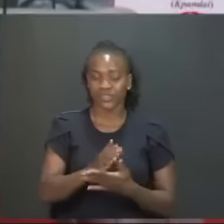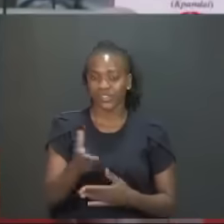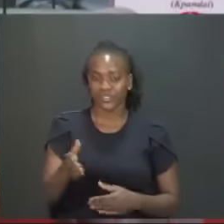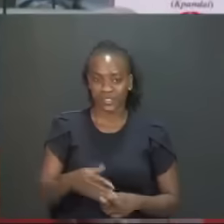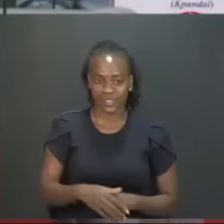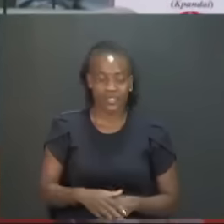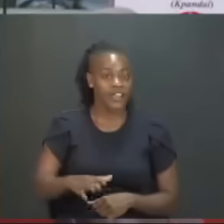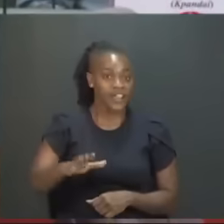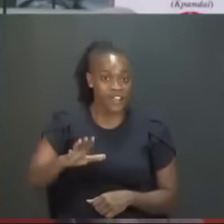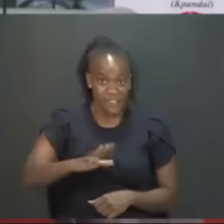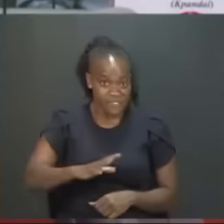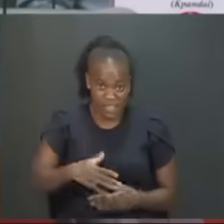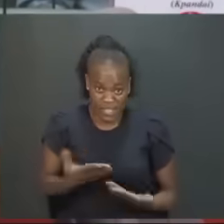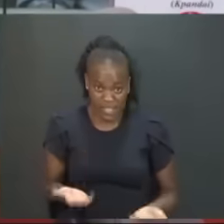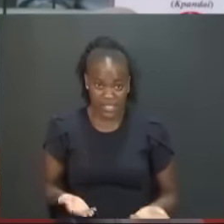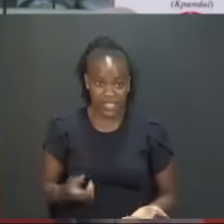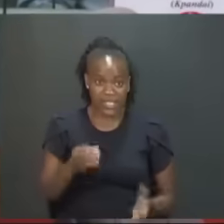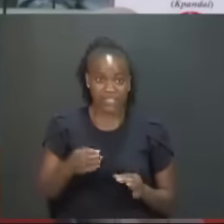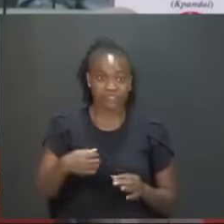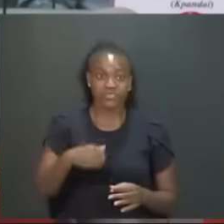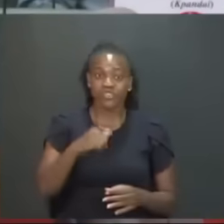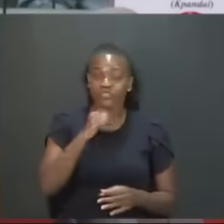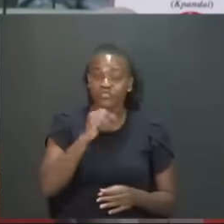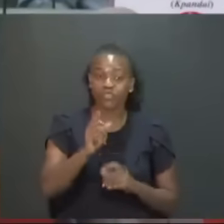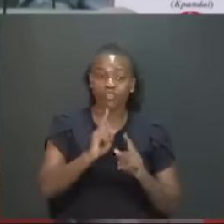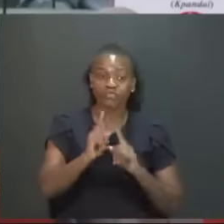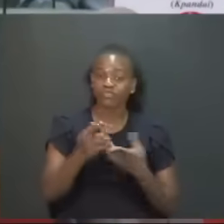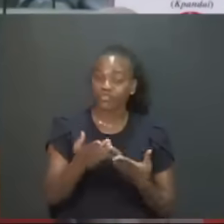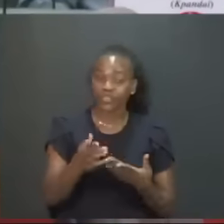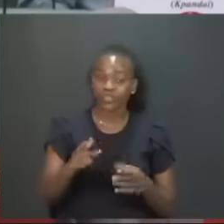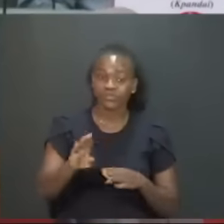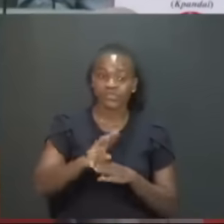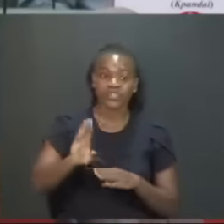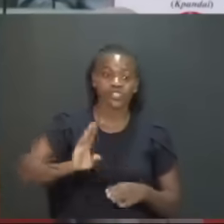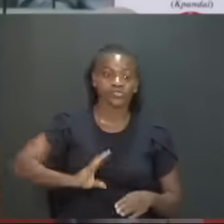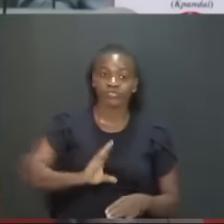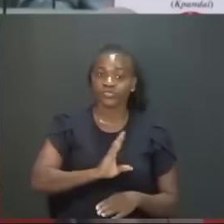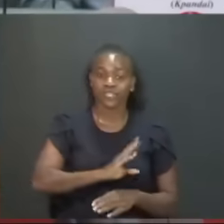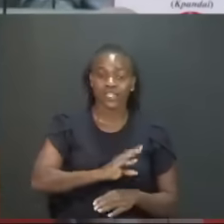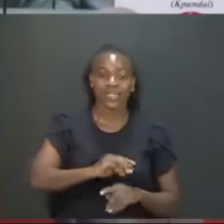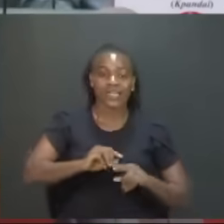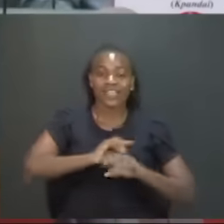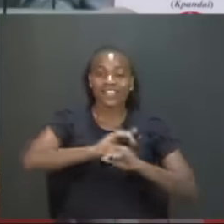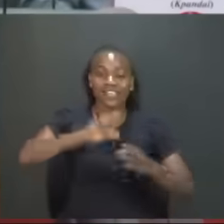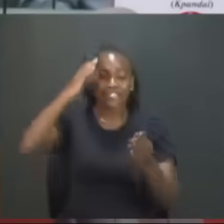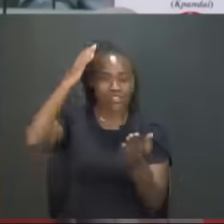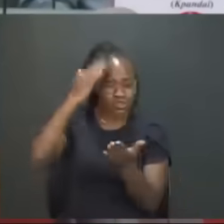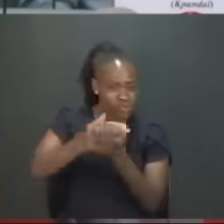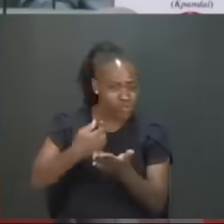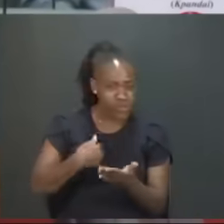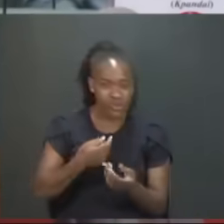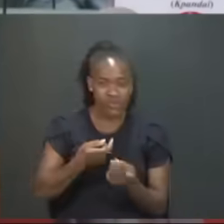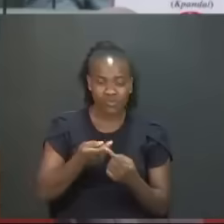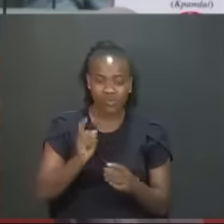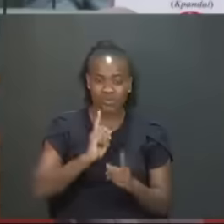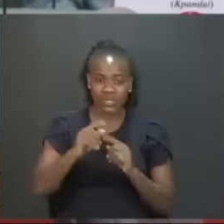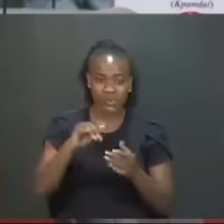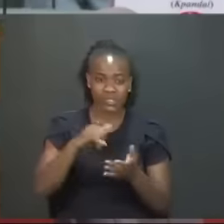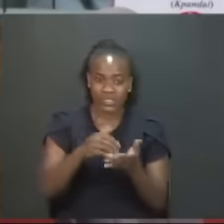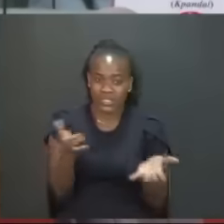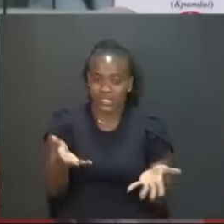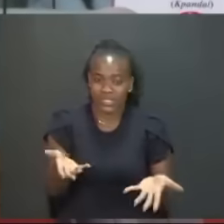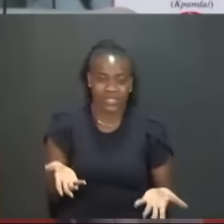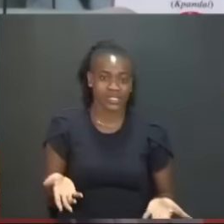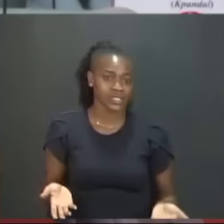afterthought. If I'm not able to raise it at the business committee, nothing bars me from raising it on the floor. Yes,